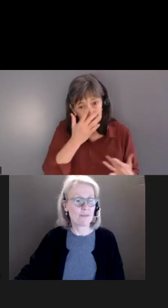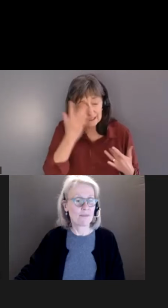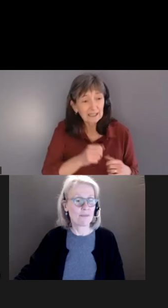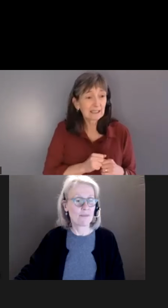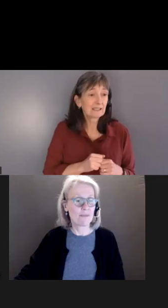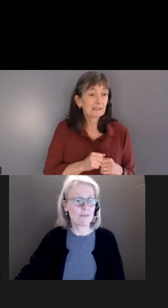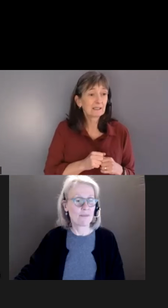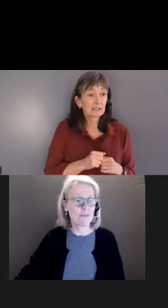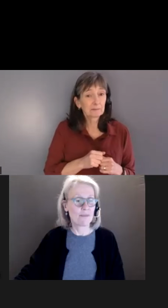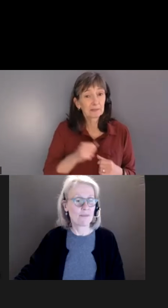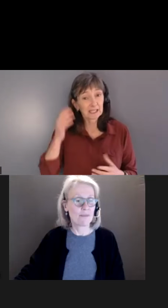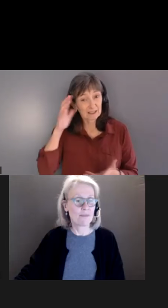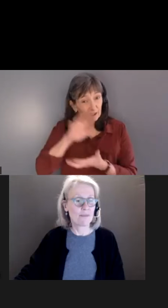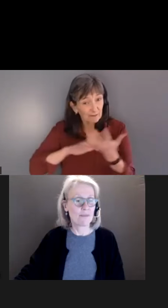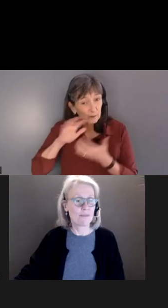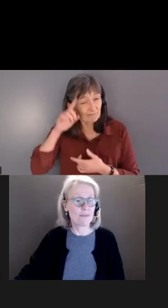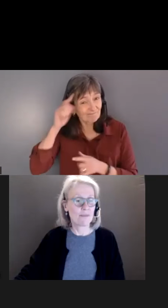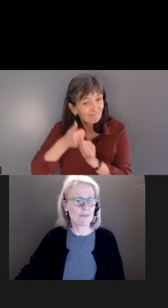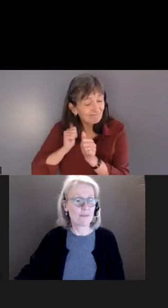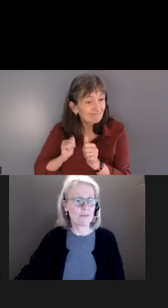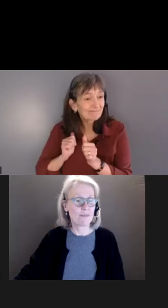disorders, depression, and cognitive decline.